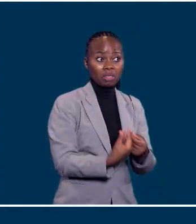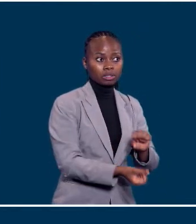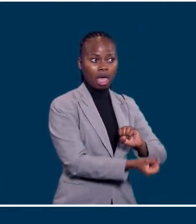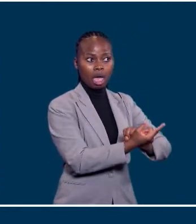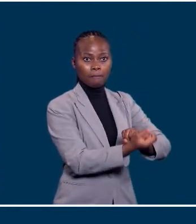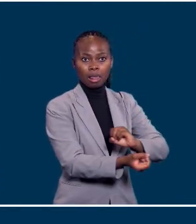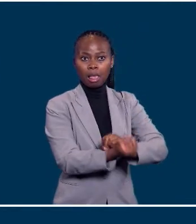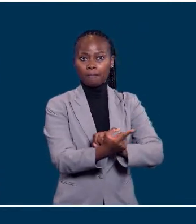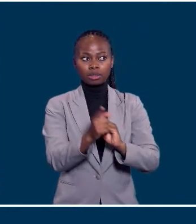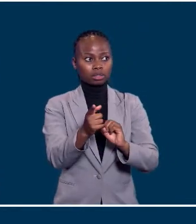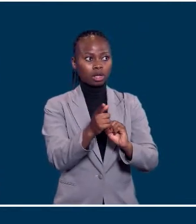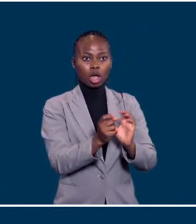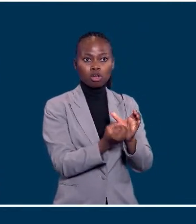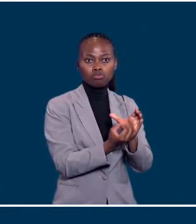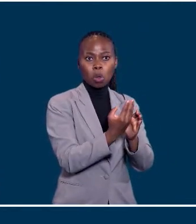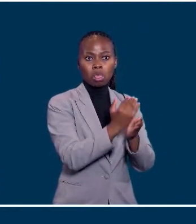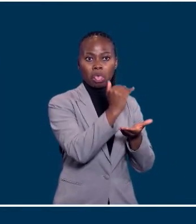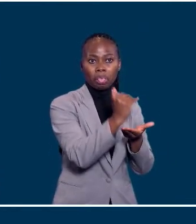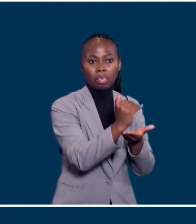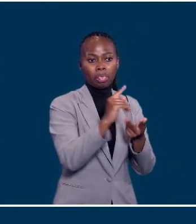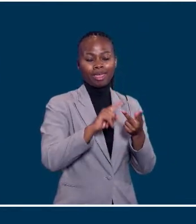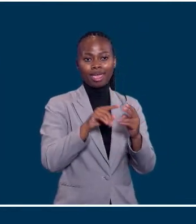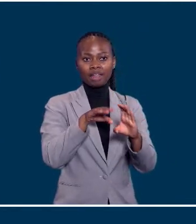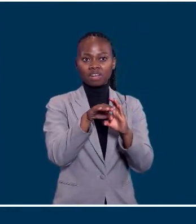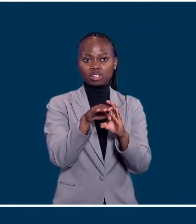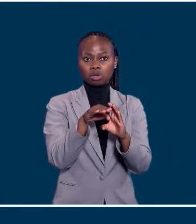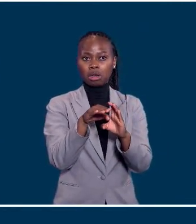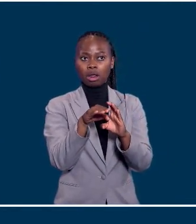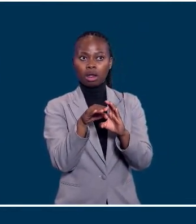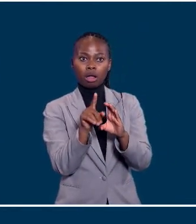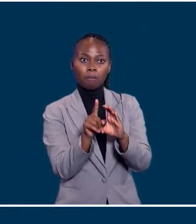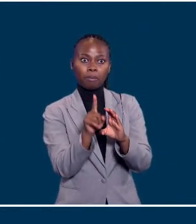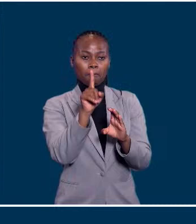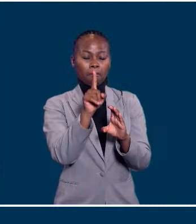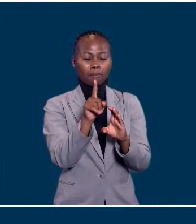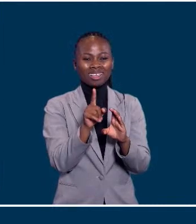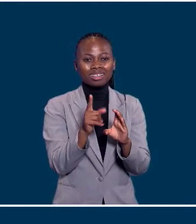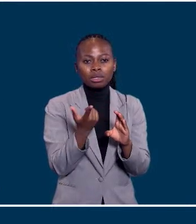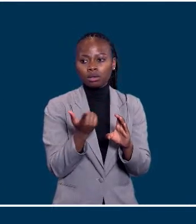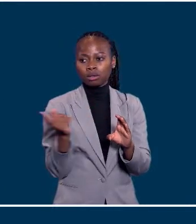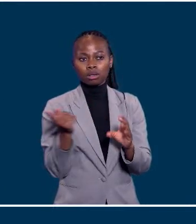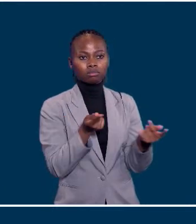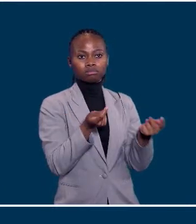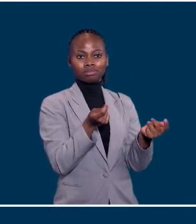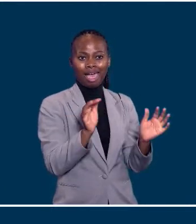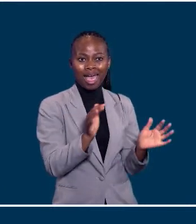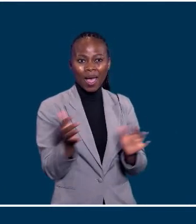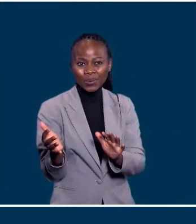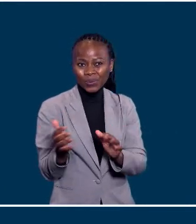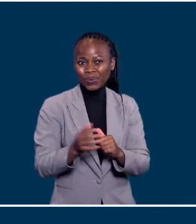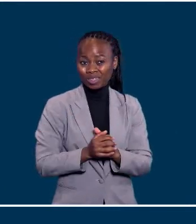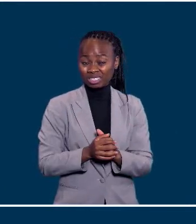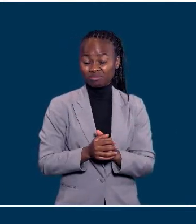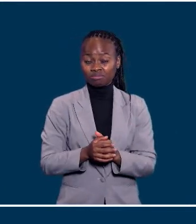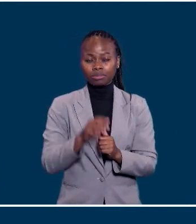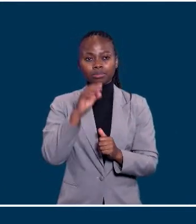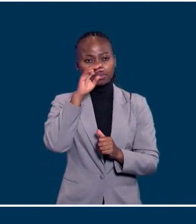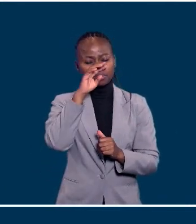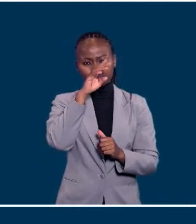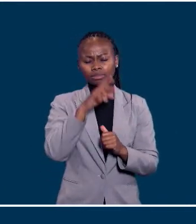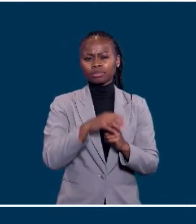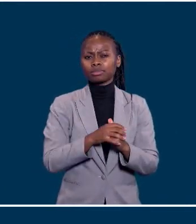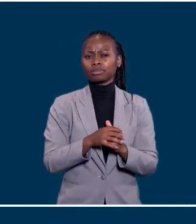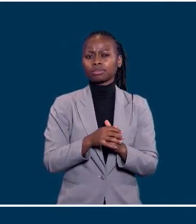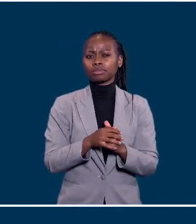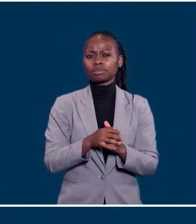growth and higher inflation? Do emerging markets have the policy space for a sustained